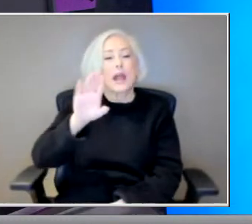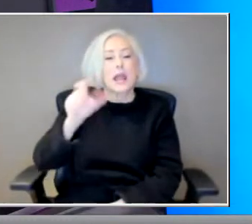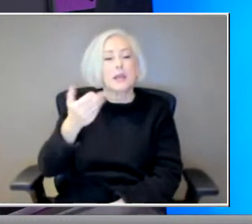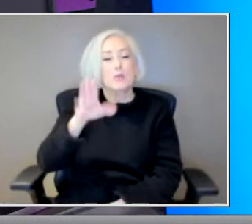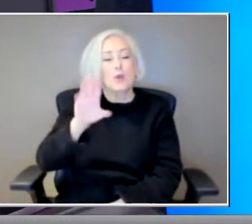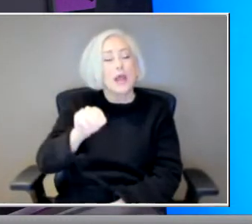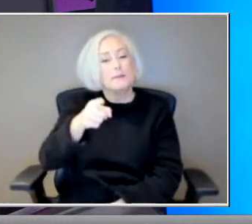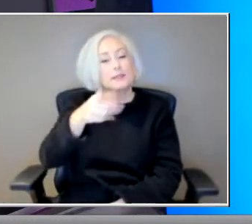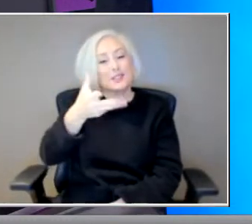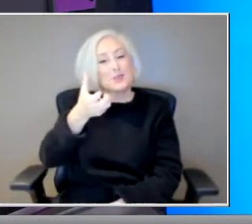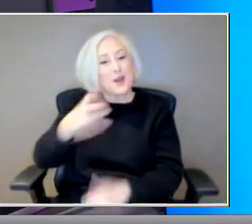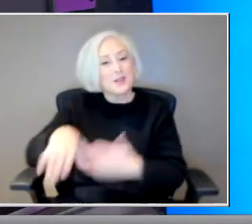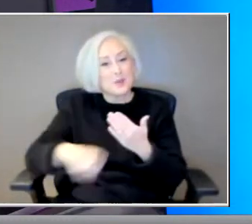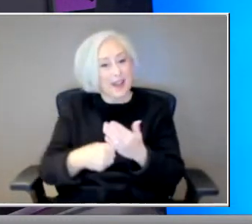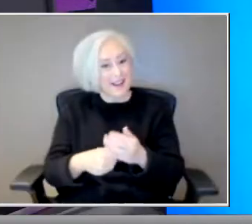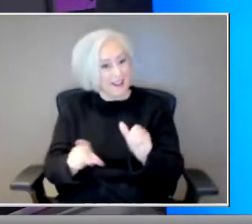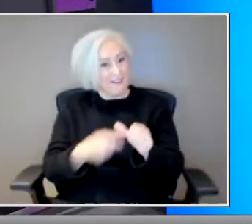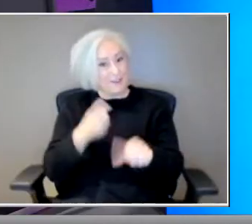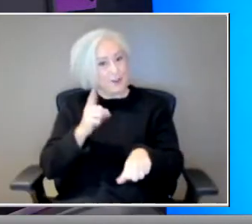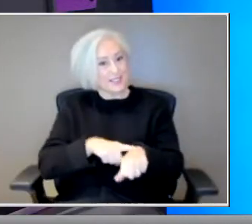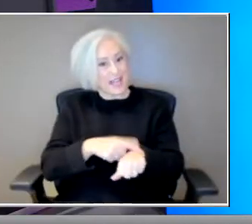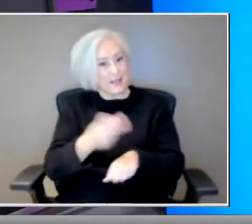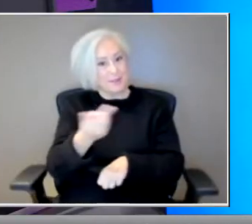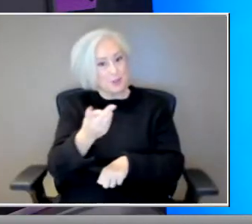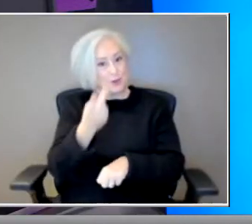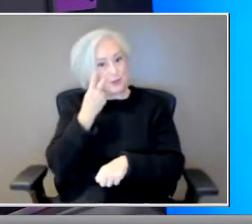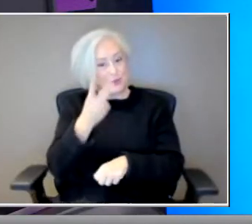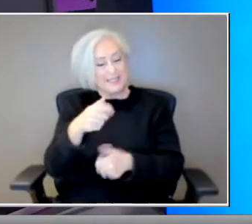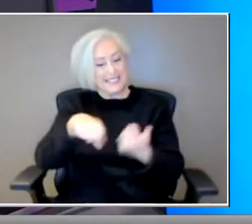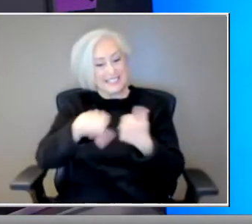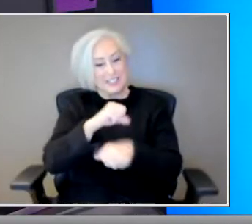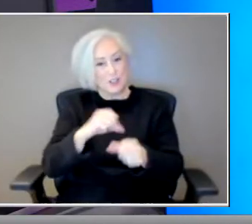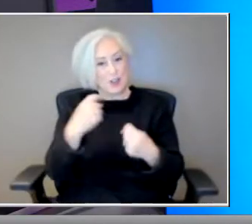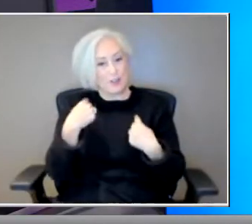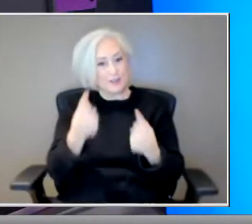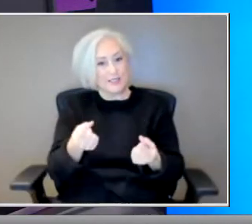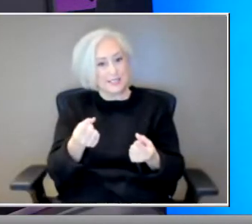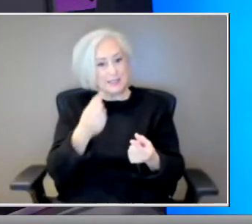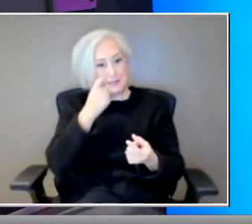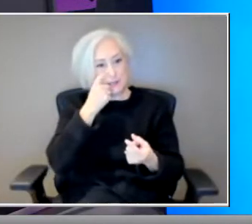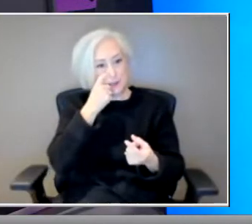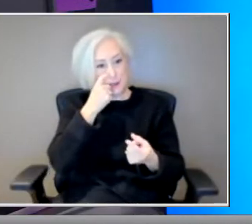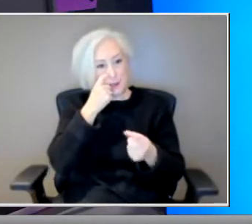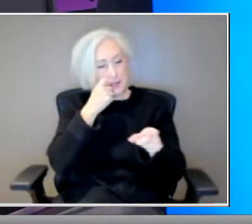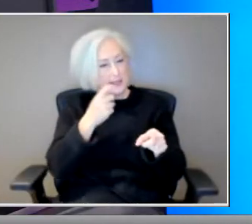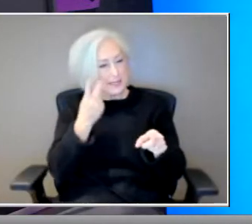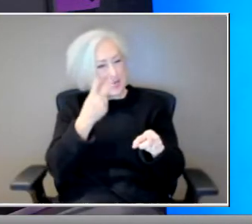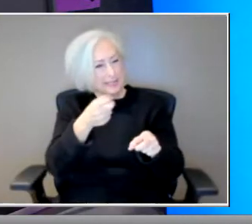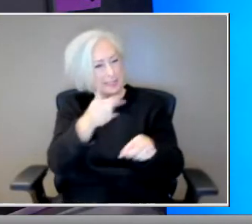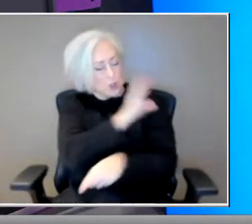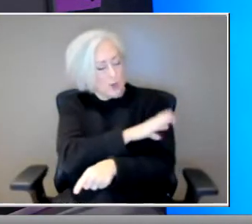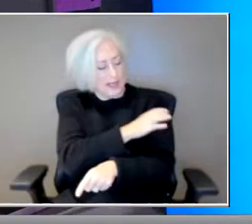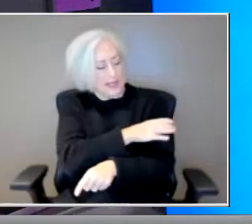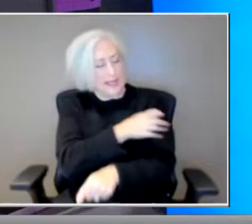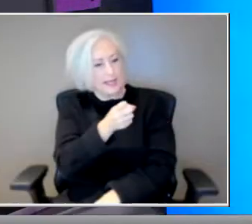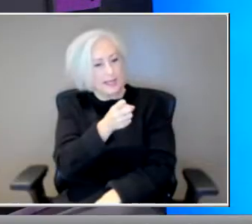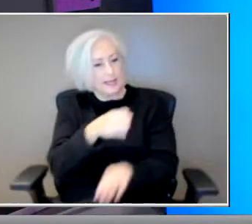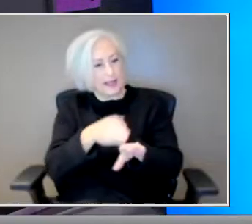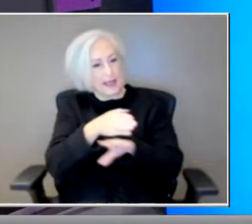you guys have seen each other since you pulled the clot from his brain? We saw in clinic though, right? I thought. Well, afterwards.